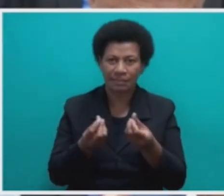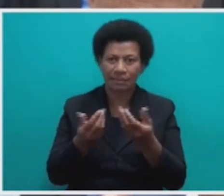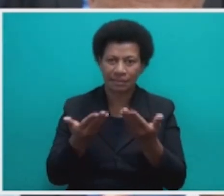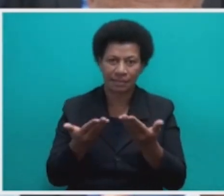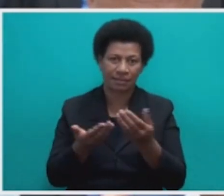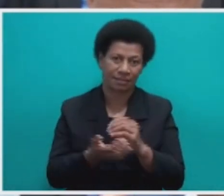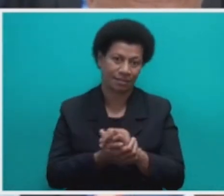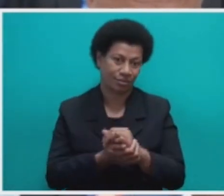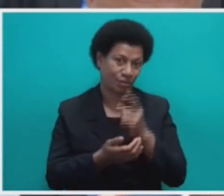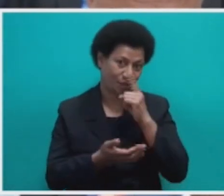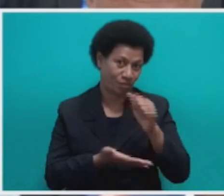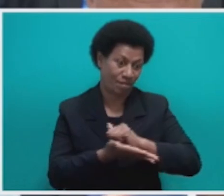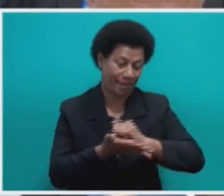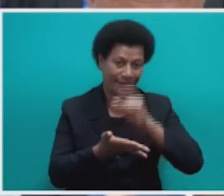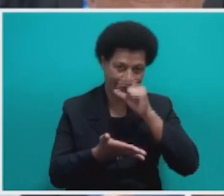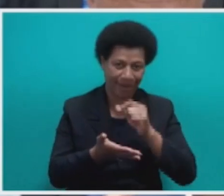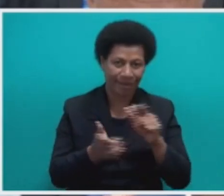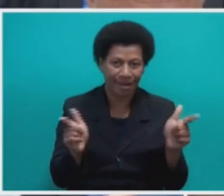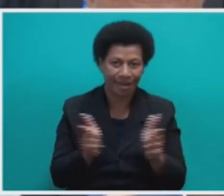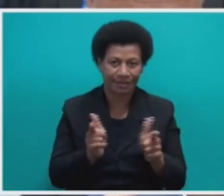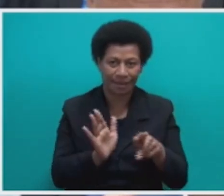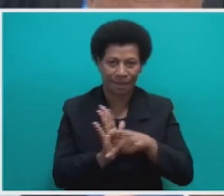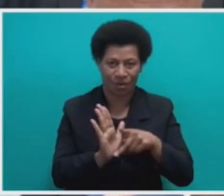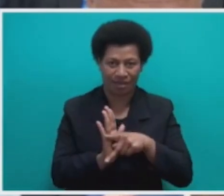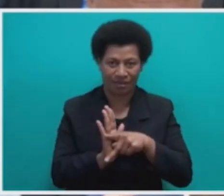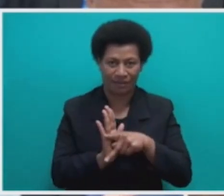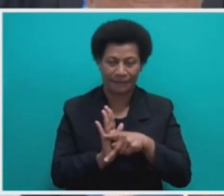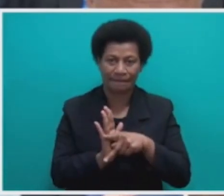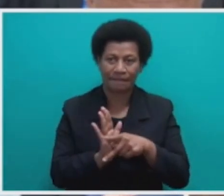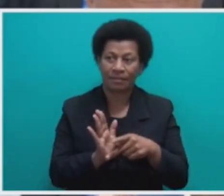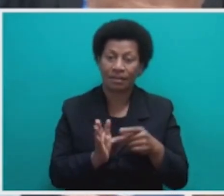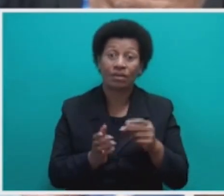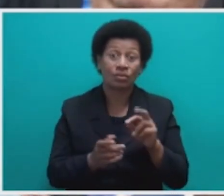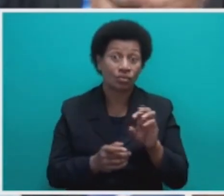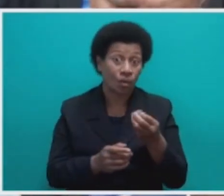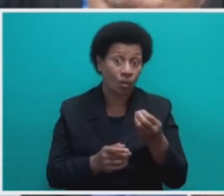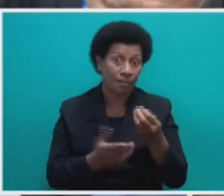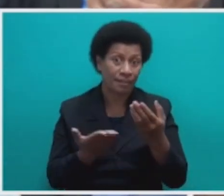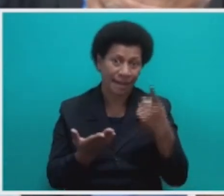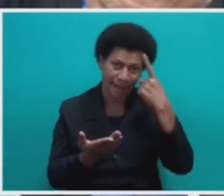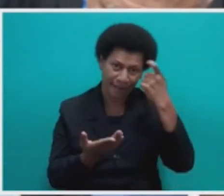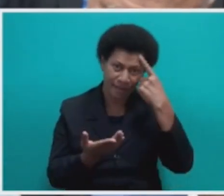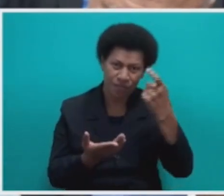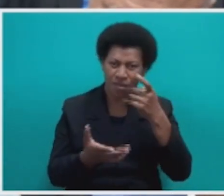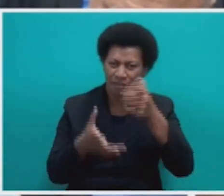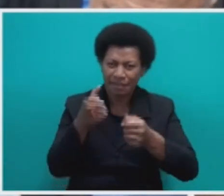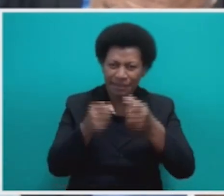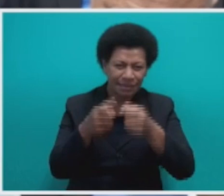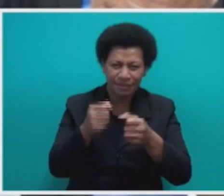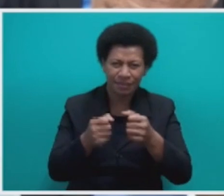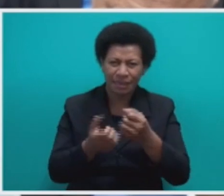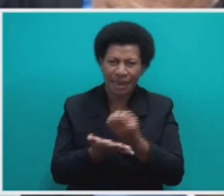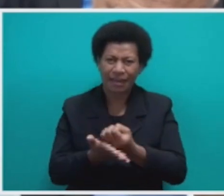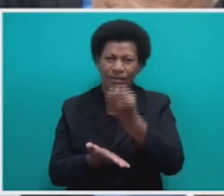which could lead to price reduction as well. And the idea of tariff protection, in economics, we call